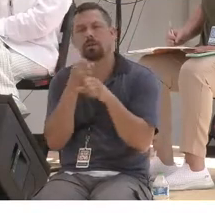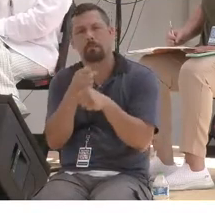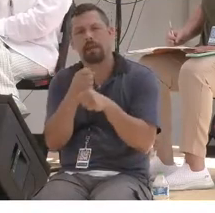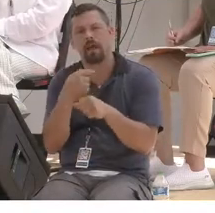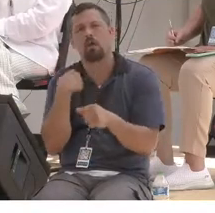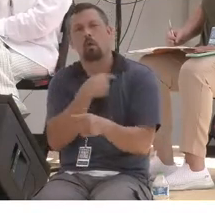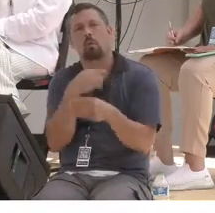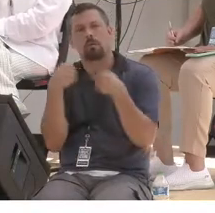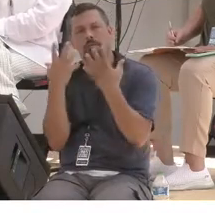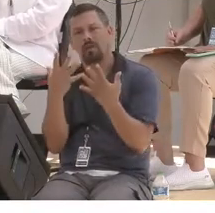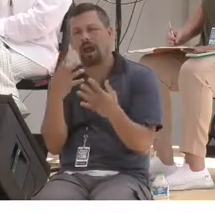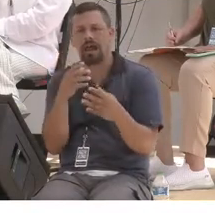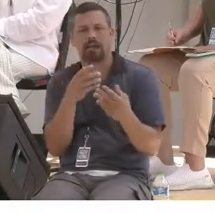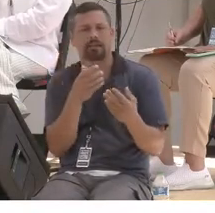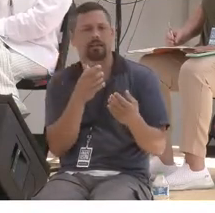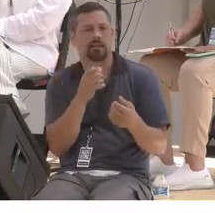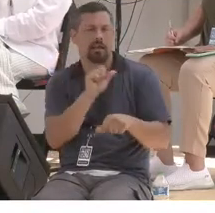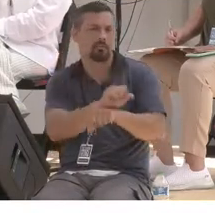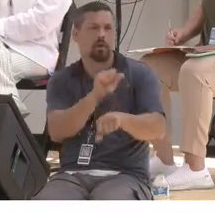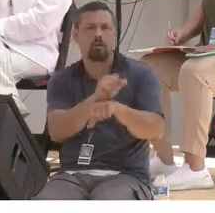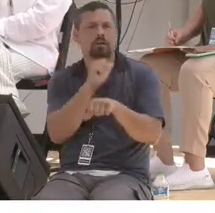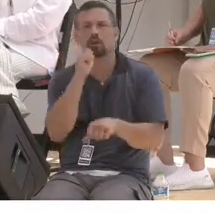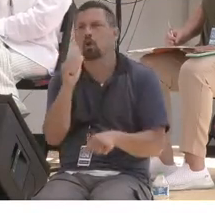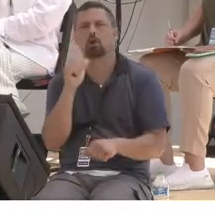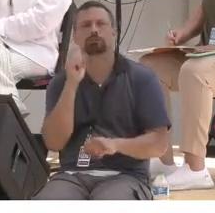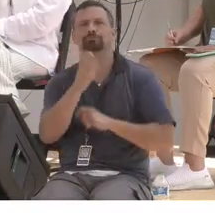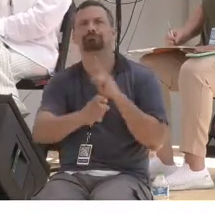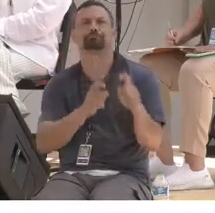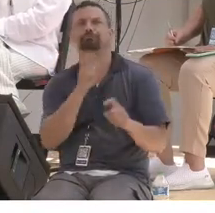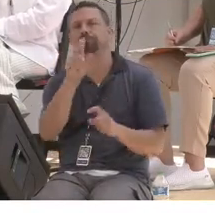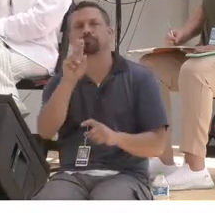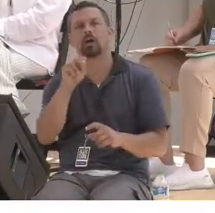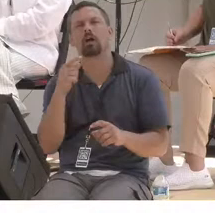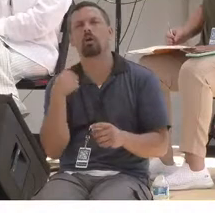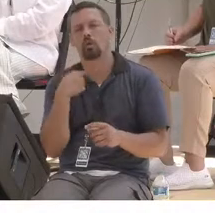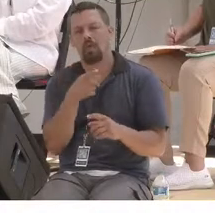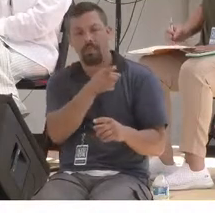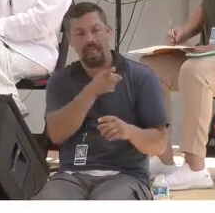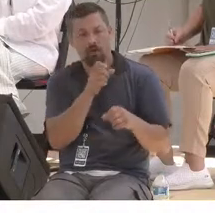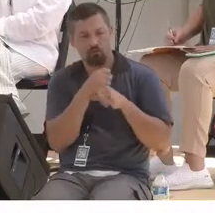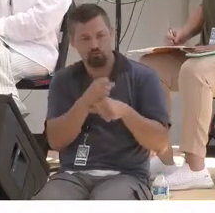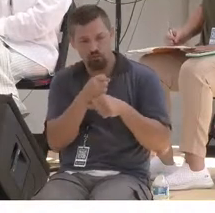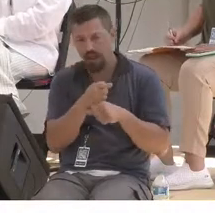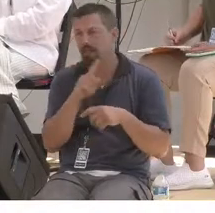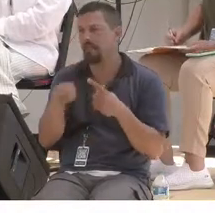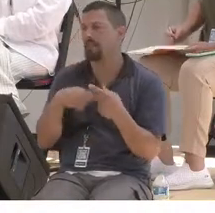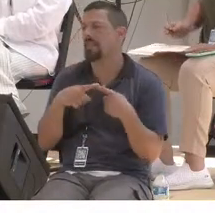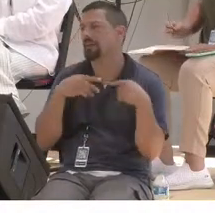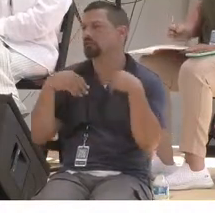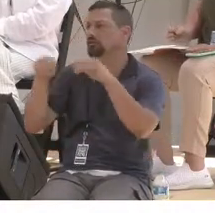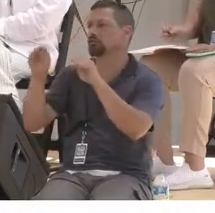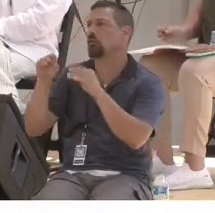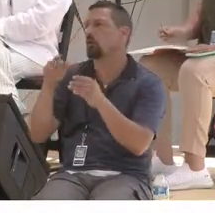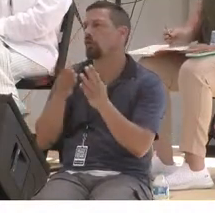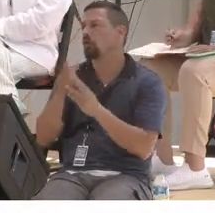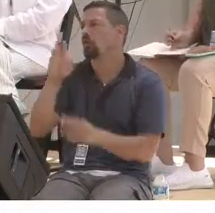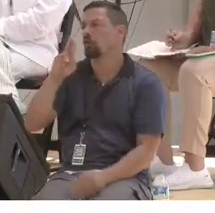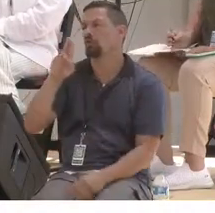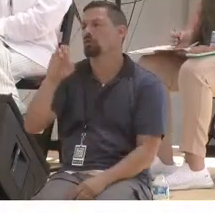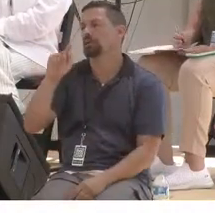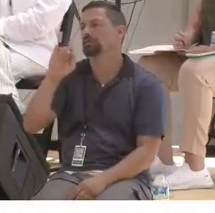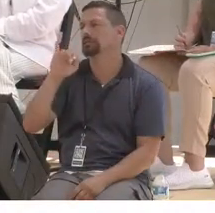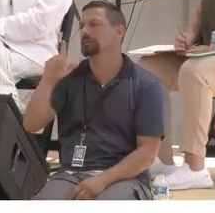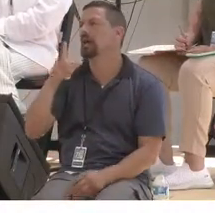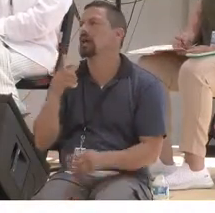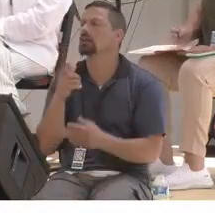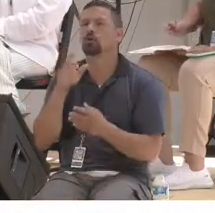provide them employment, no handouts or charity. The products they make, one of which is carpets, is then sold through a retail brand called Zulia. So it